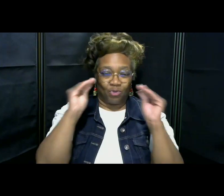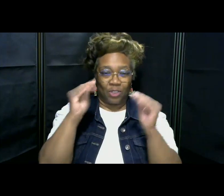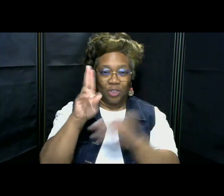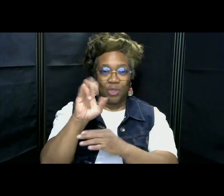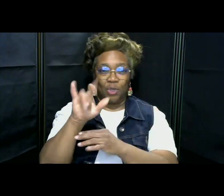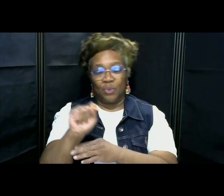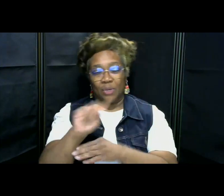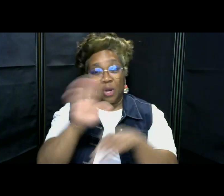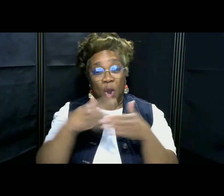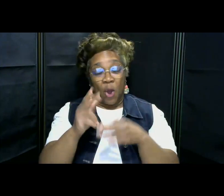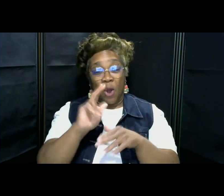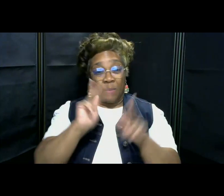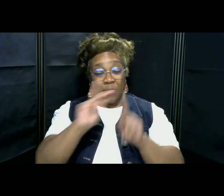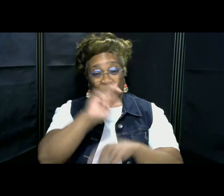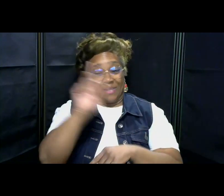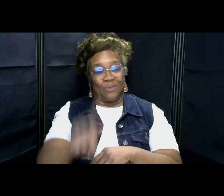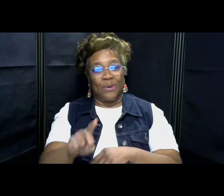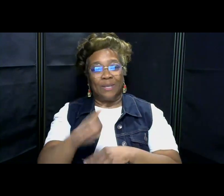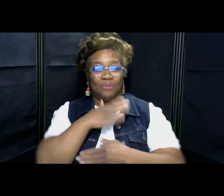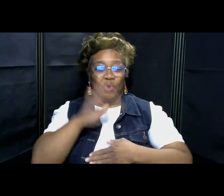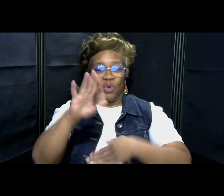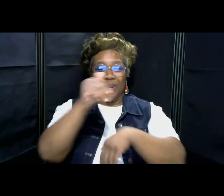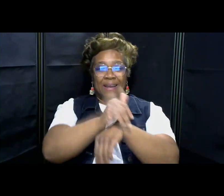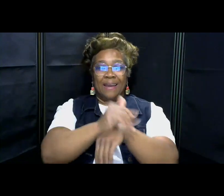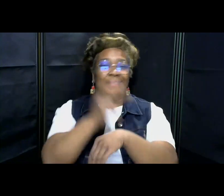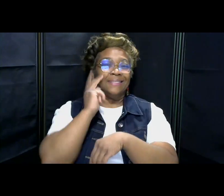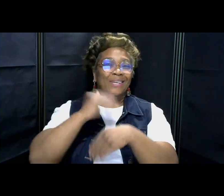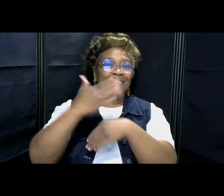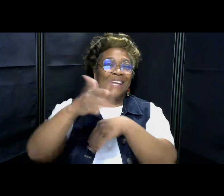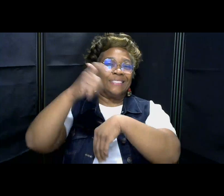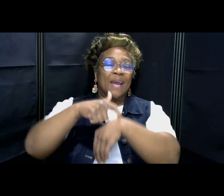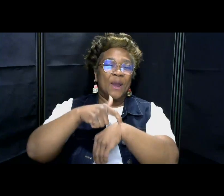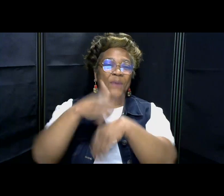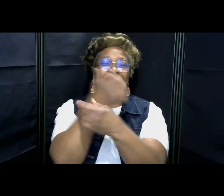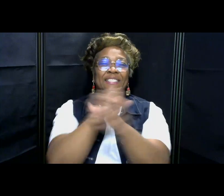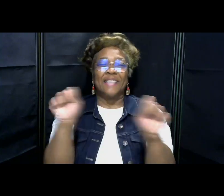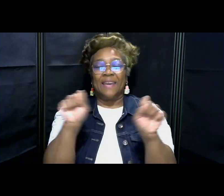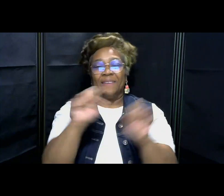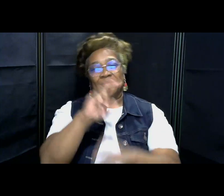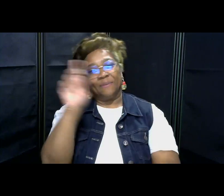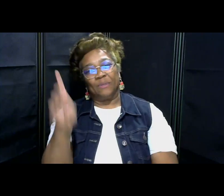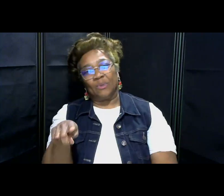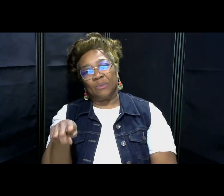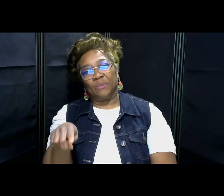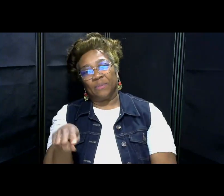my Detroiters, have a great night, and we'll see you next time. Be safe, Detroit.